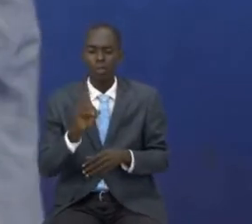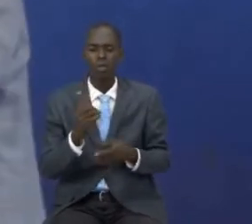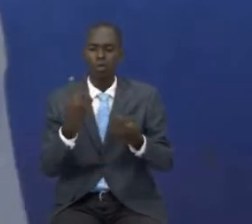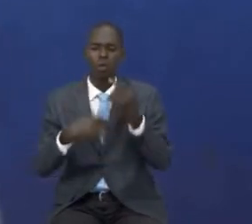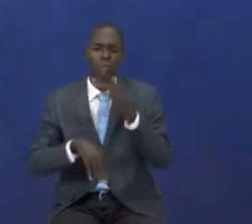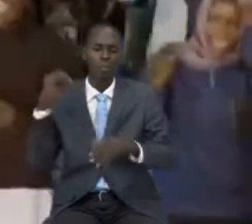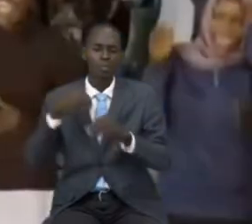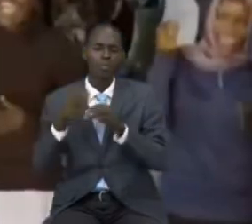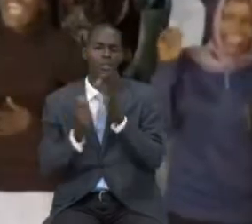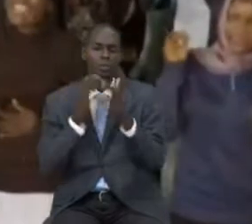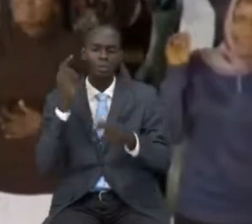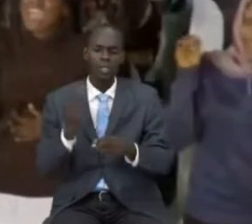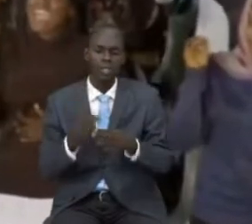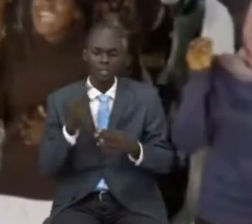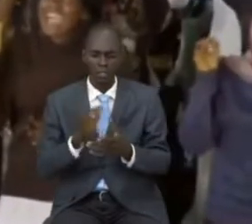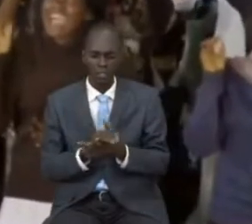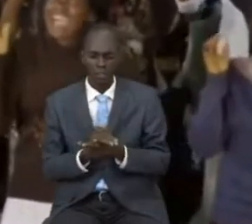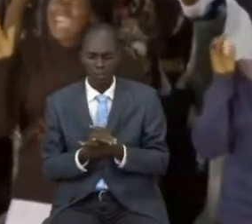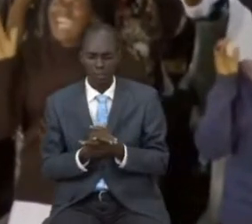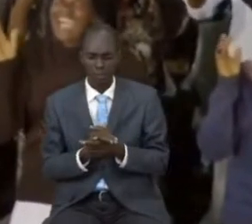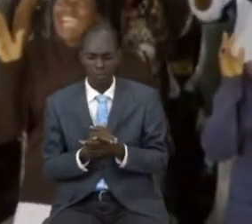in Jesus' name.